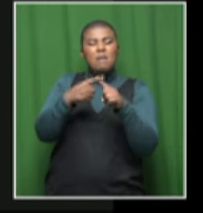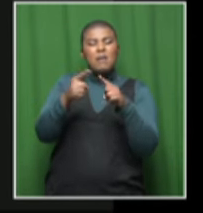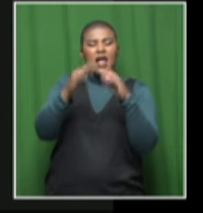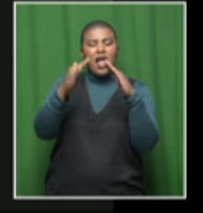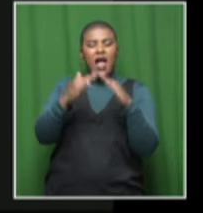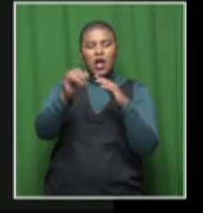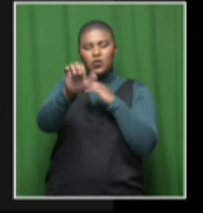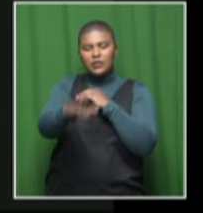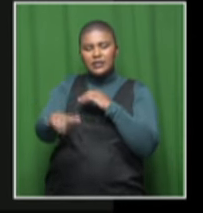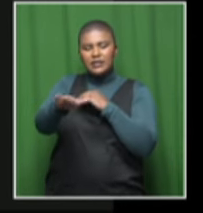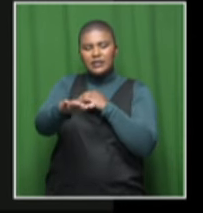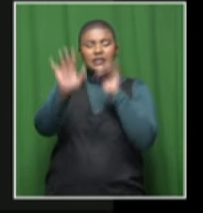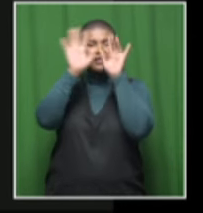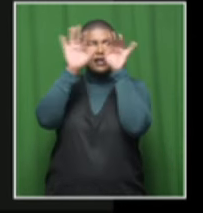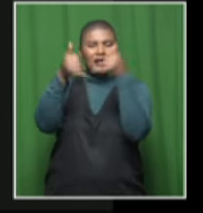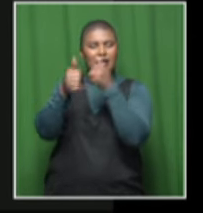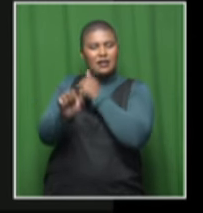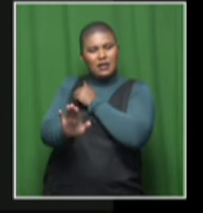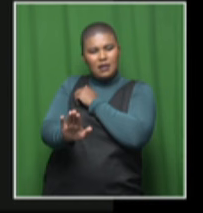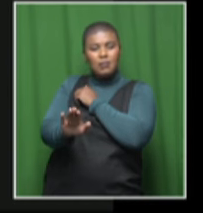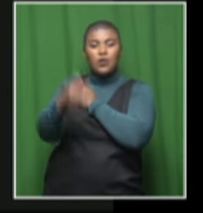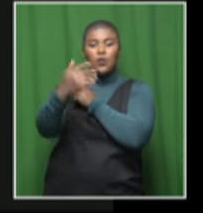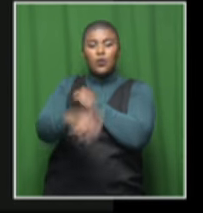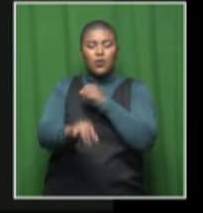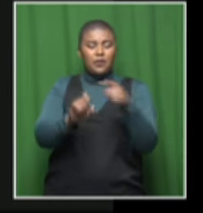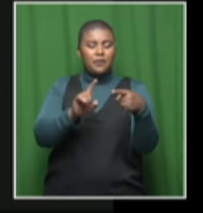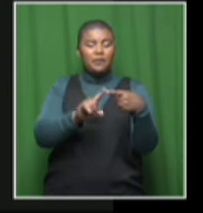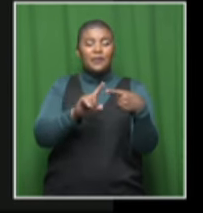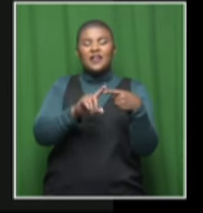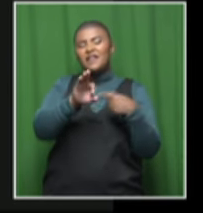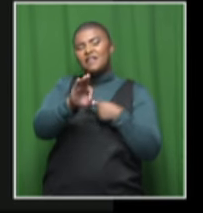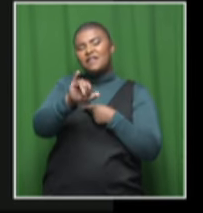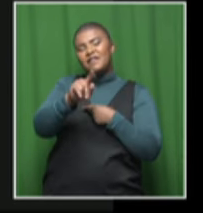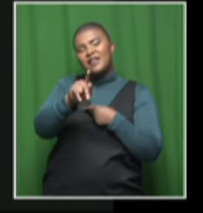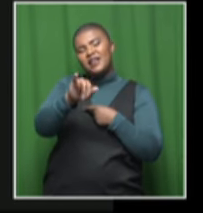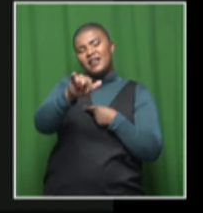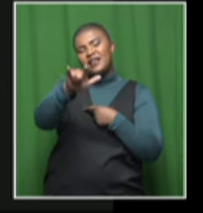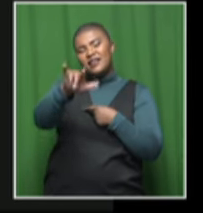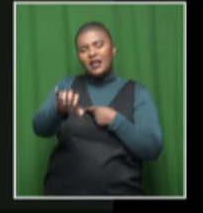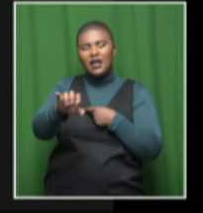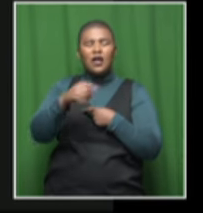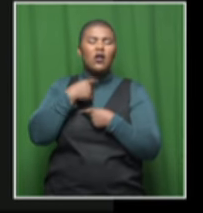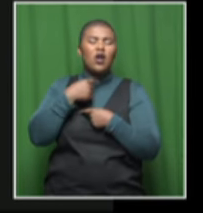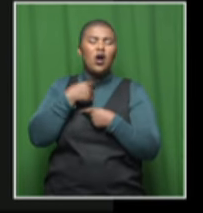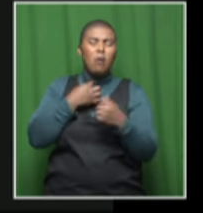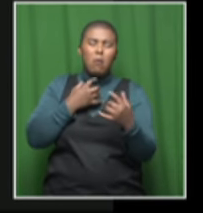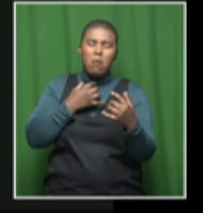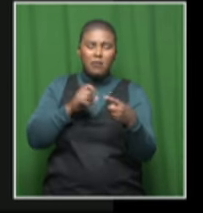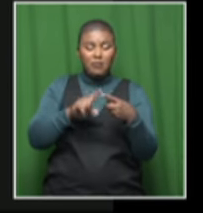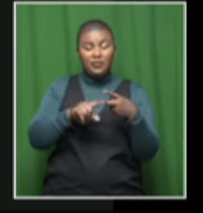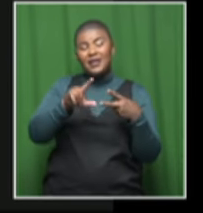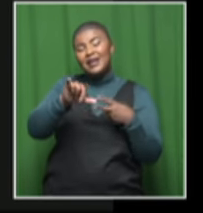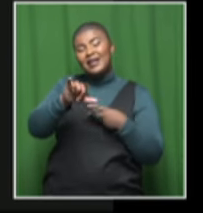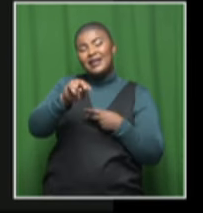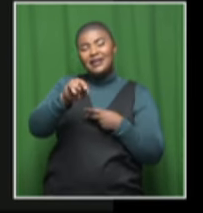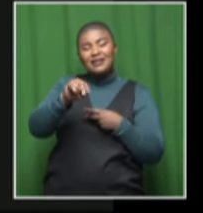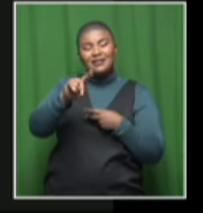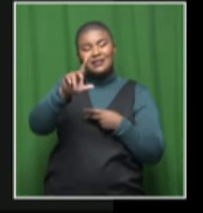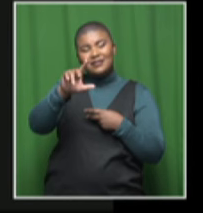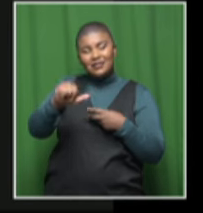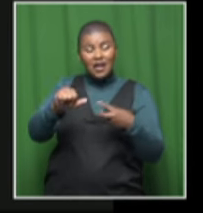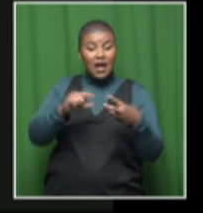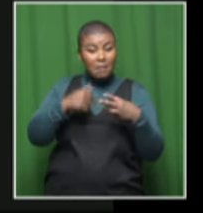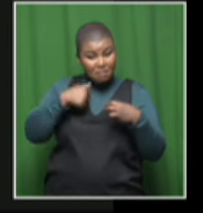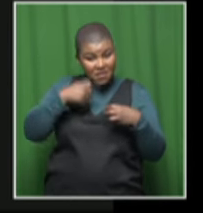Khumalo played Princess Magogo. There was Figile Mvinjelwa, the dynamic baritone, Linda Bukosini. I played